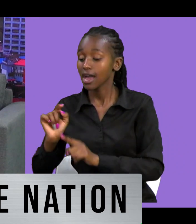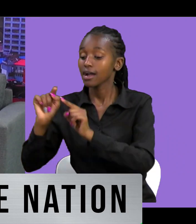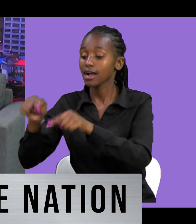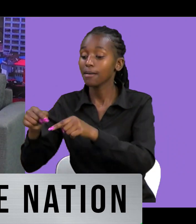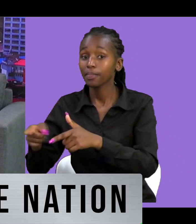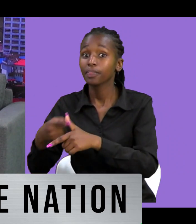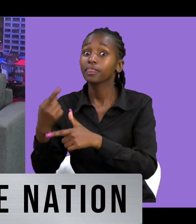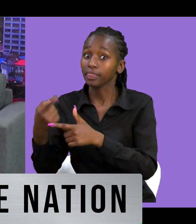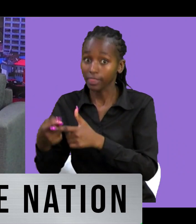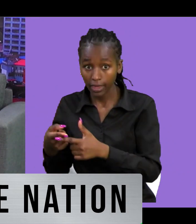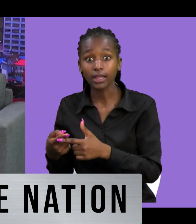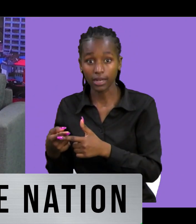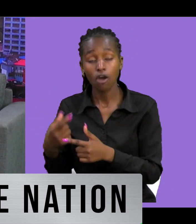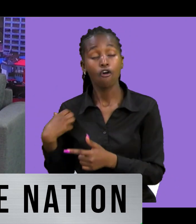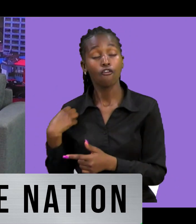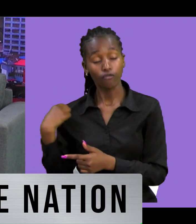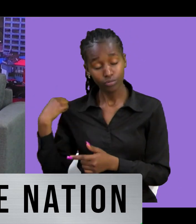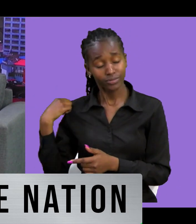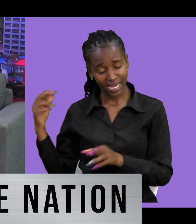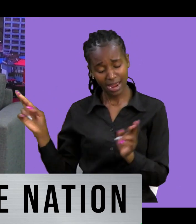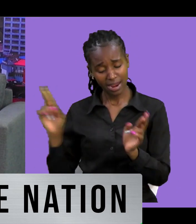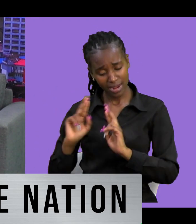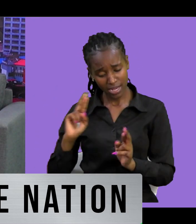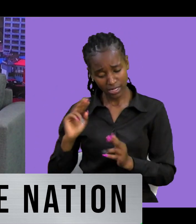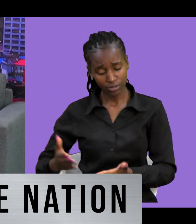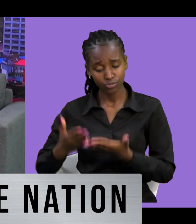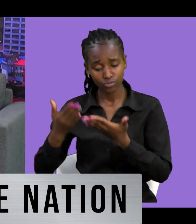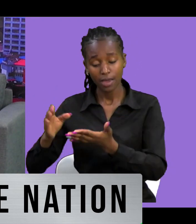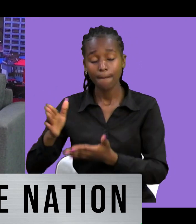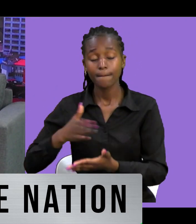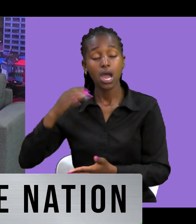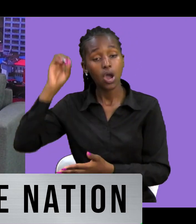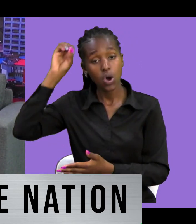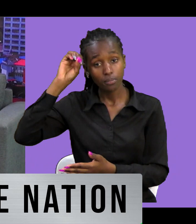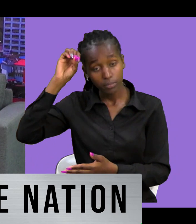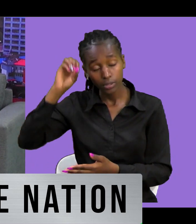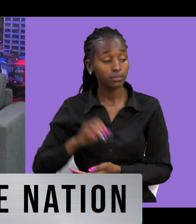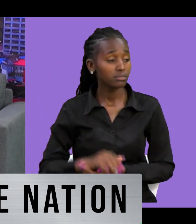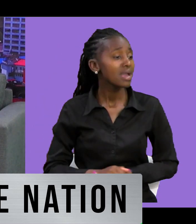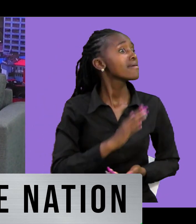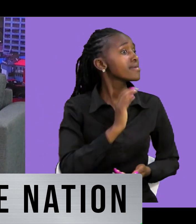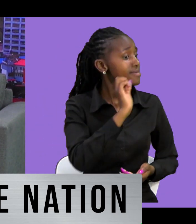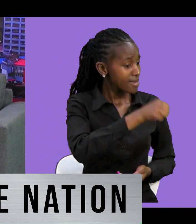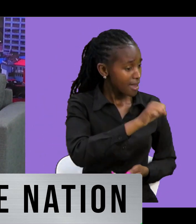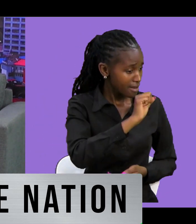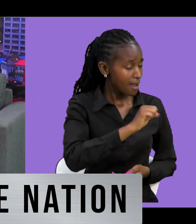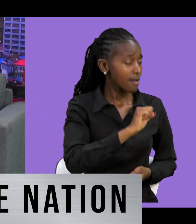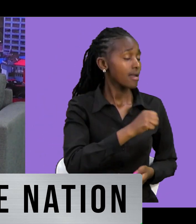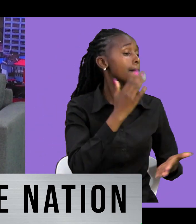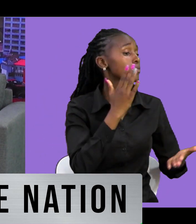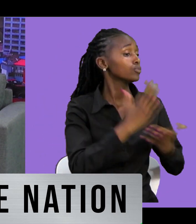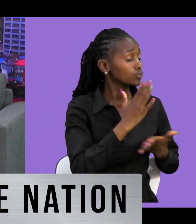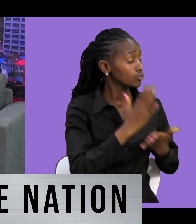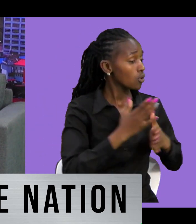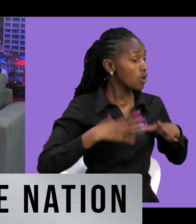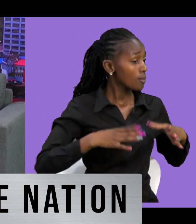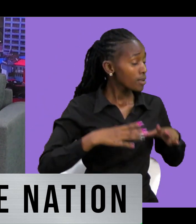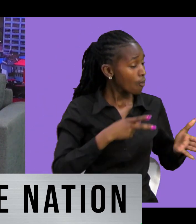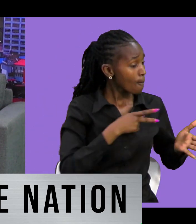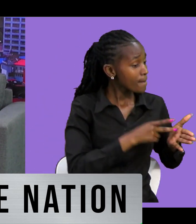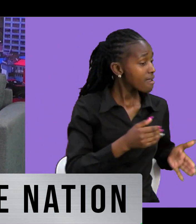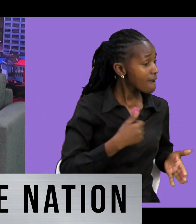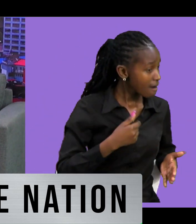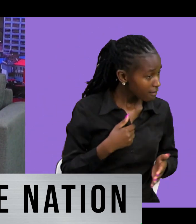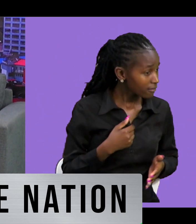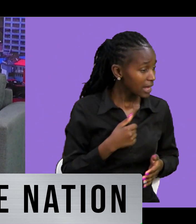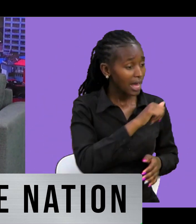to attend what will benefit them? Yes. Oh my God. Because at the end of the day, people, the way I'm telling you, people are fed up